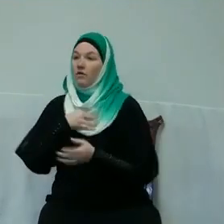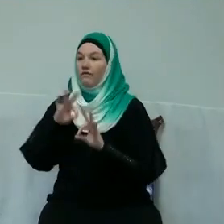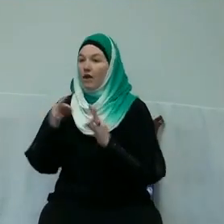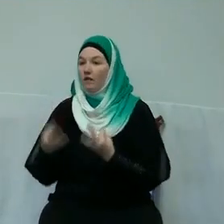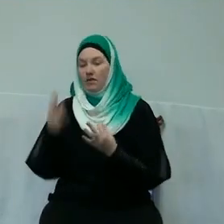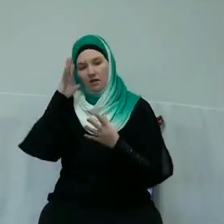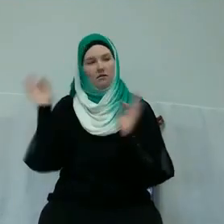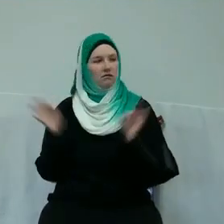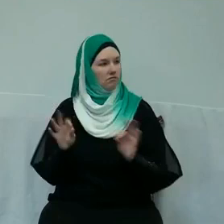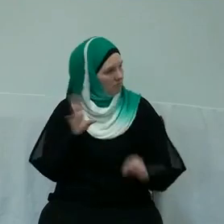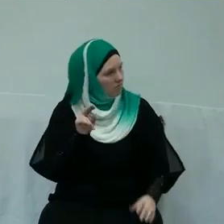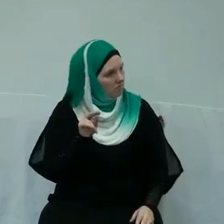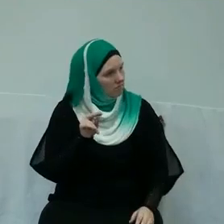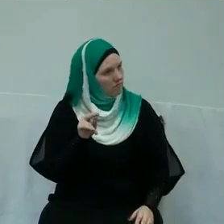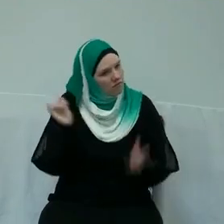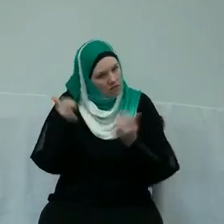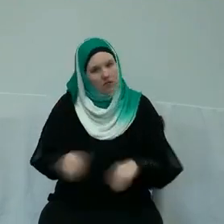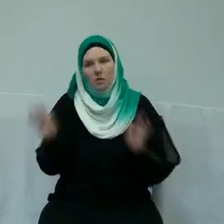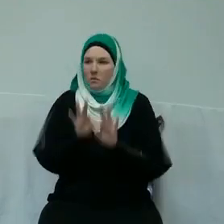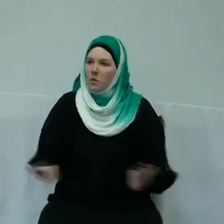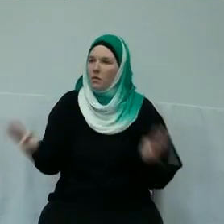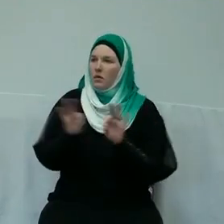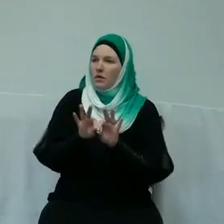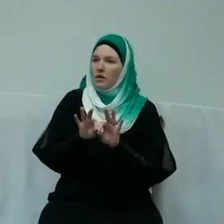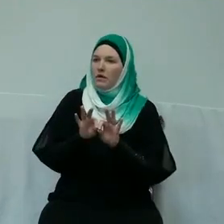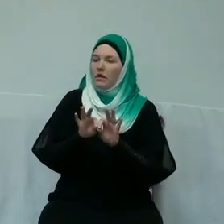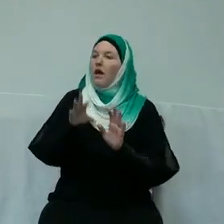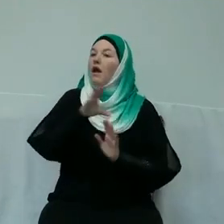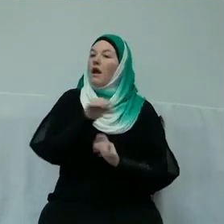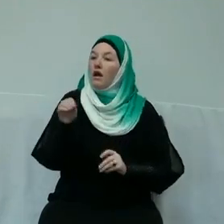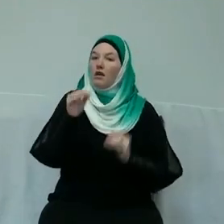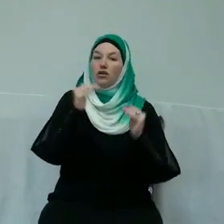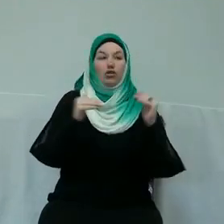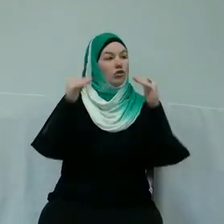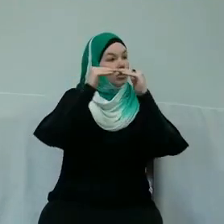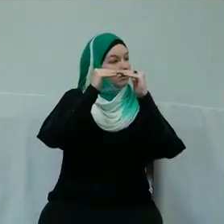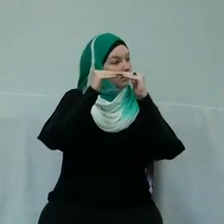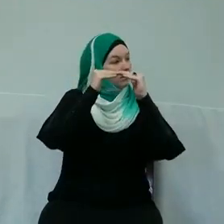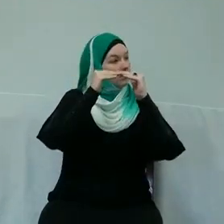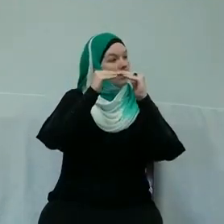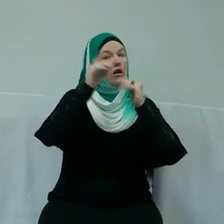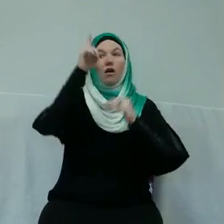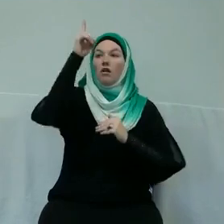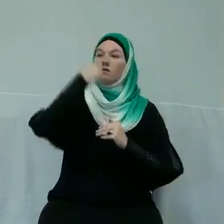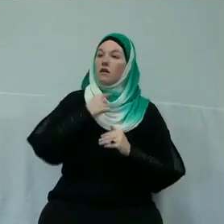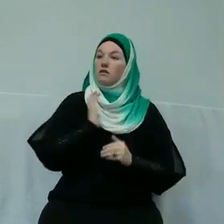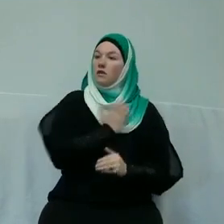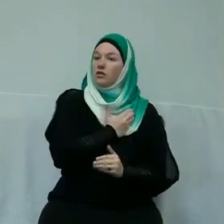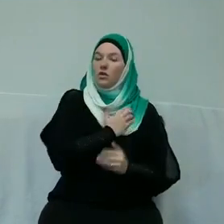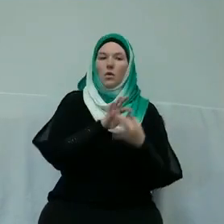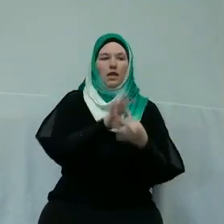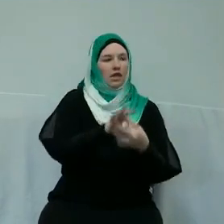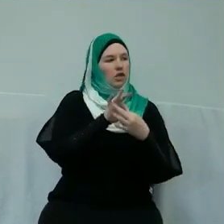above and beyond justice, which is to give everybody their due, Allah subhanahu wa ta'ala tells us that